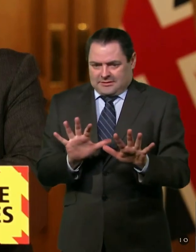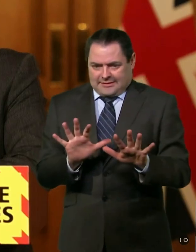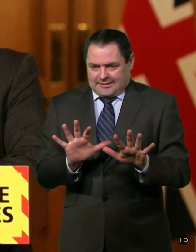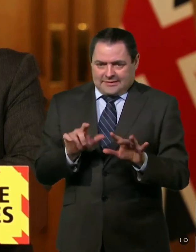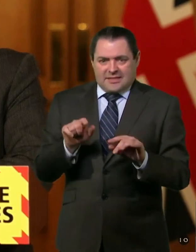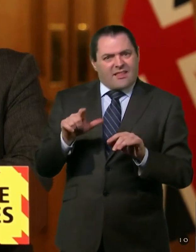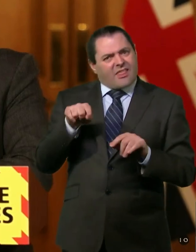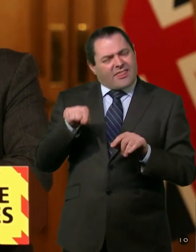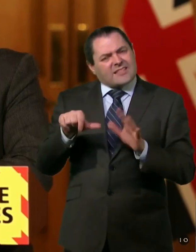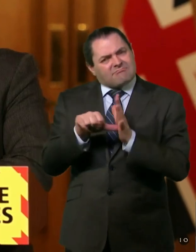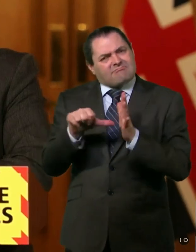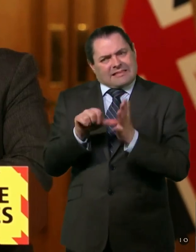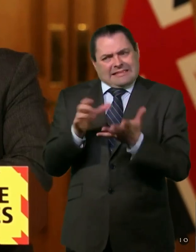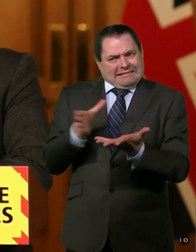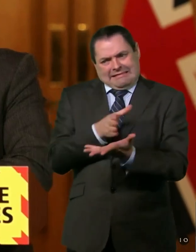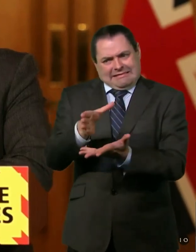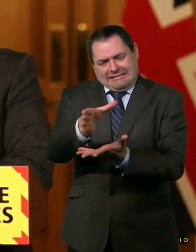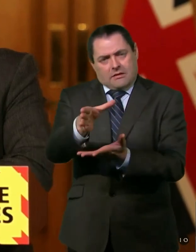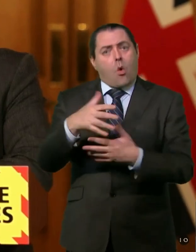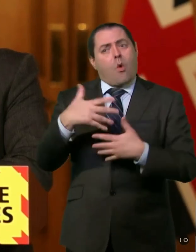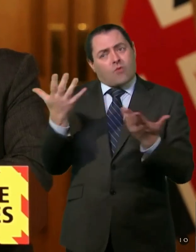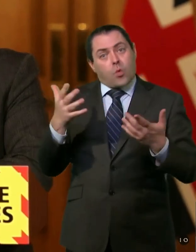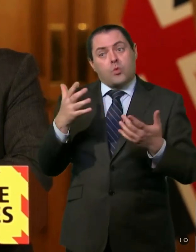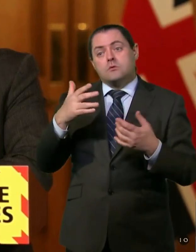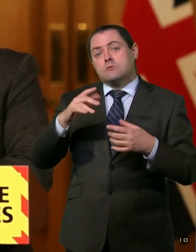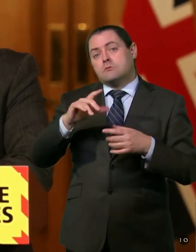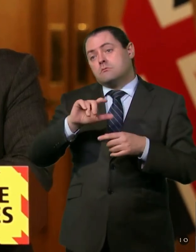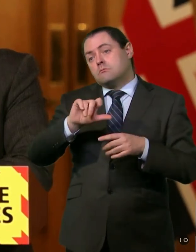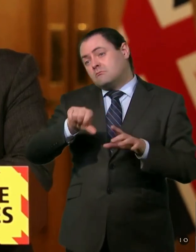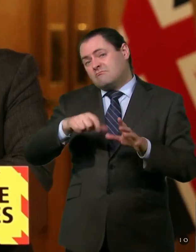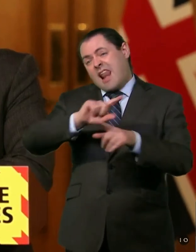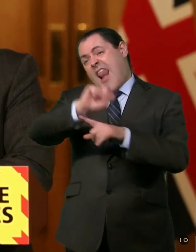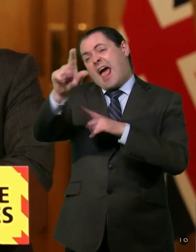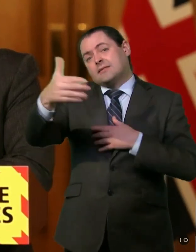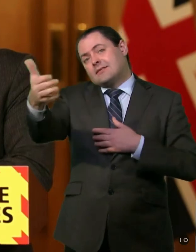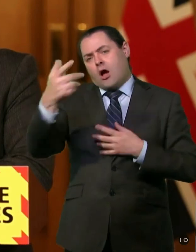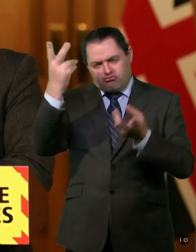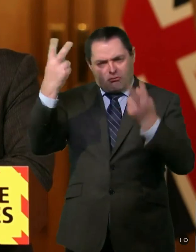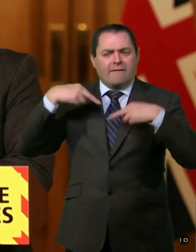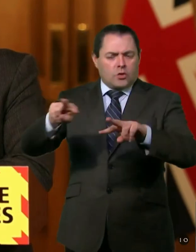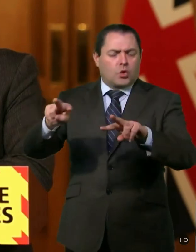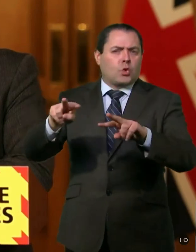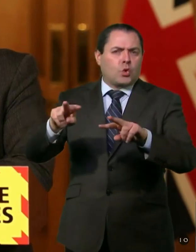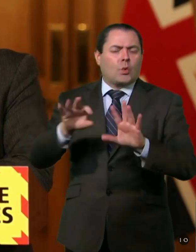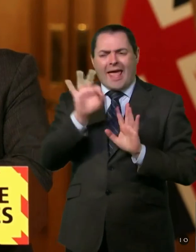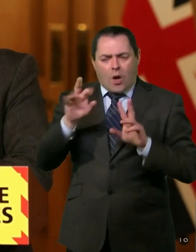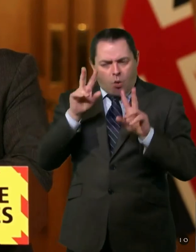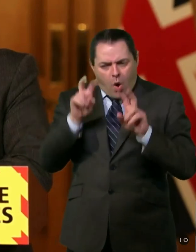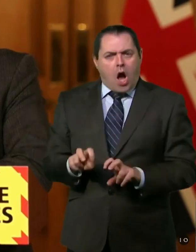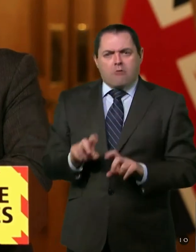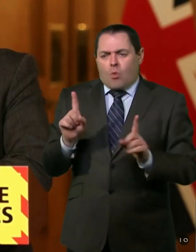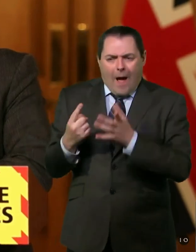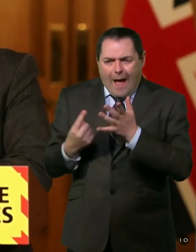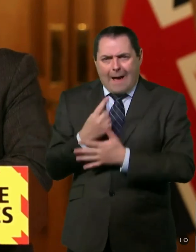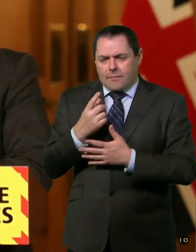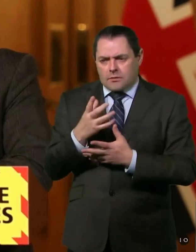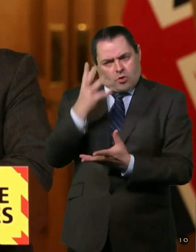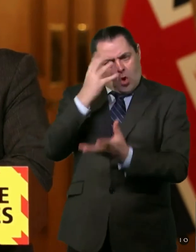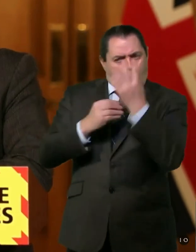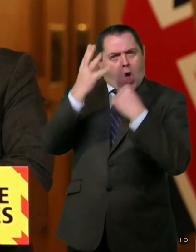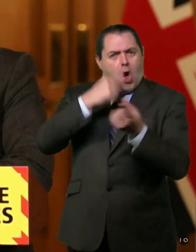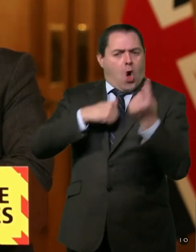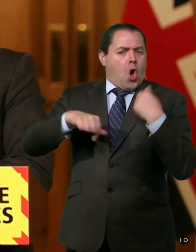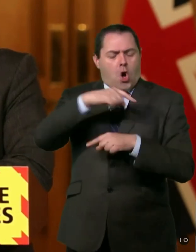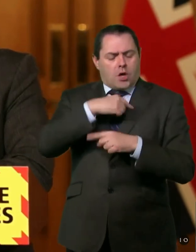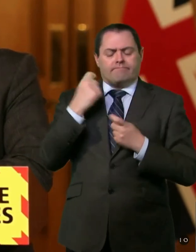lessons, and there will be a full inquiry into everything, a moment to reflect and to understand and to prepare.